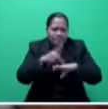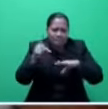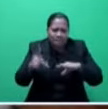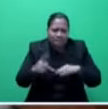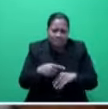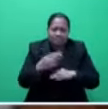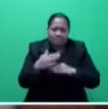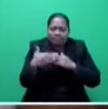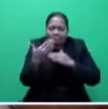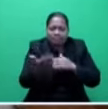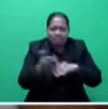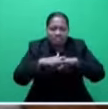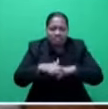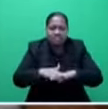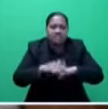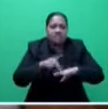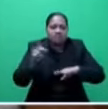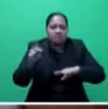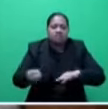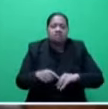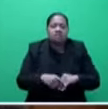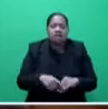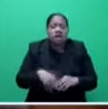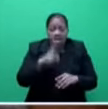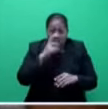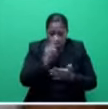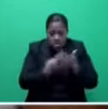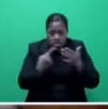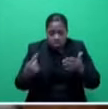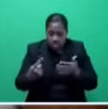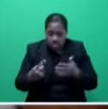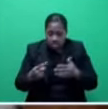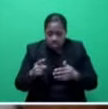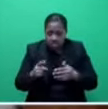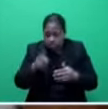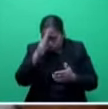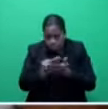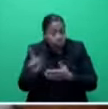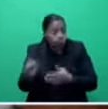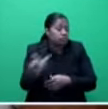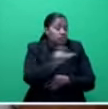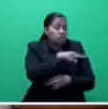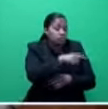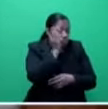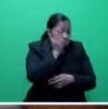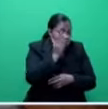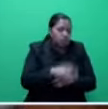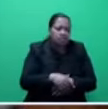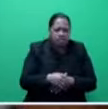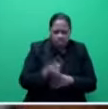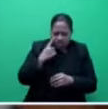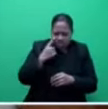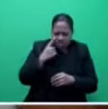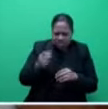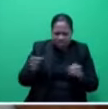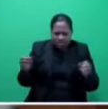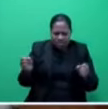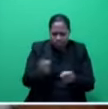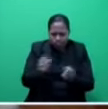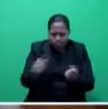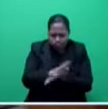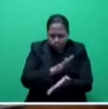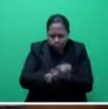Mr. Speaker, like I said, we'll only be able to return students to school given the extensive damage experienced through coordinated response of